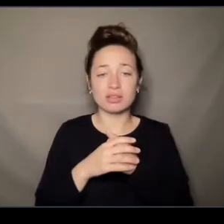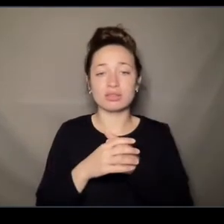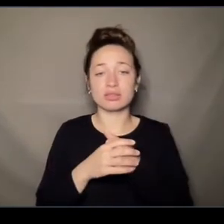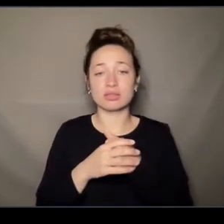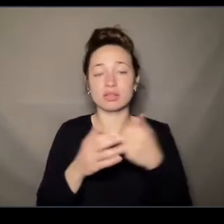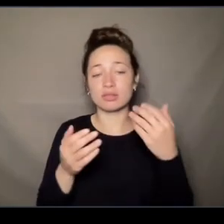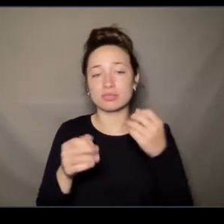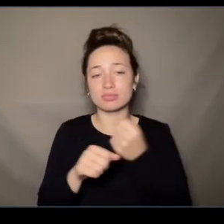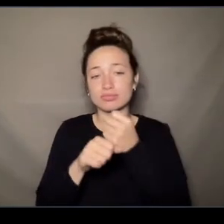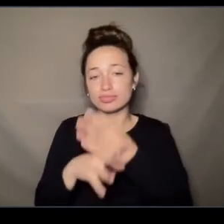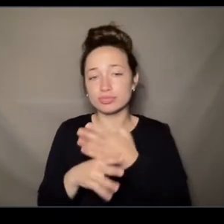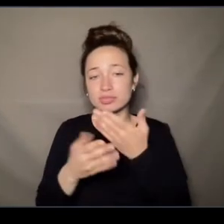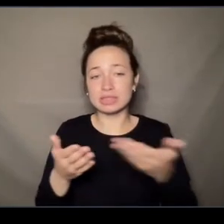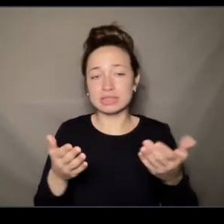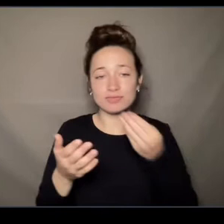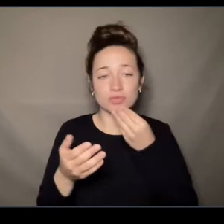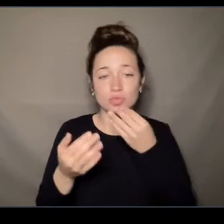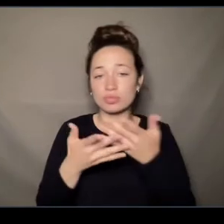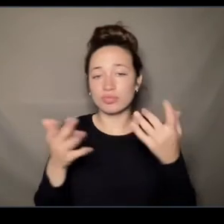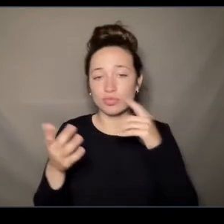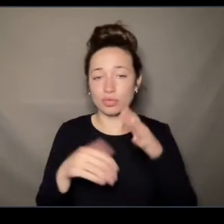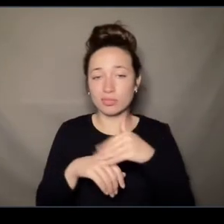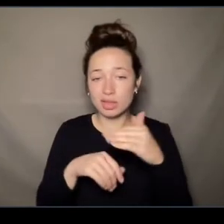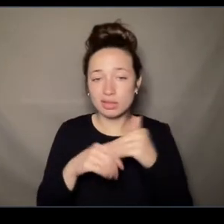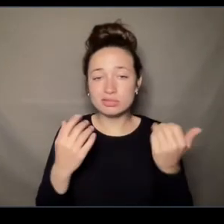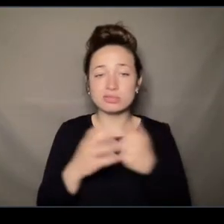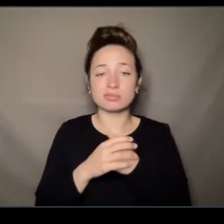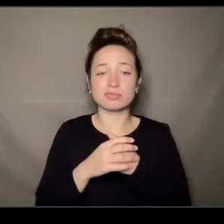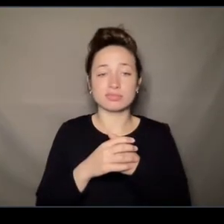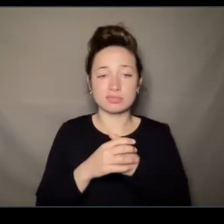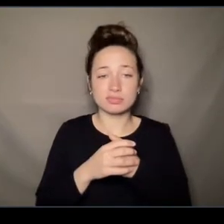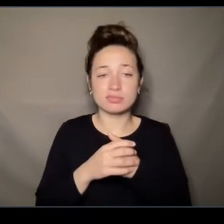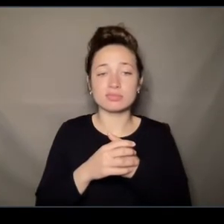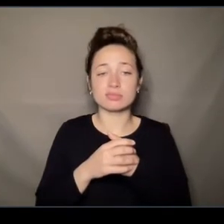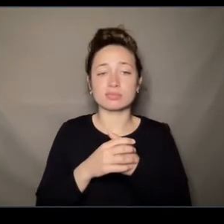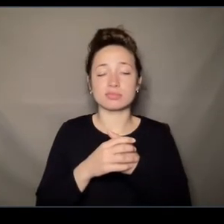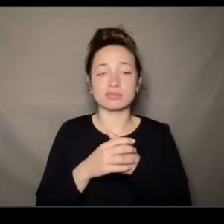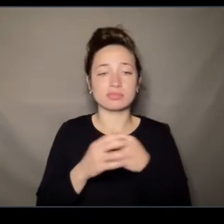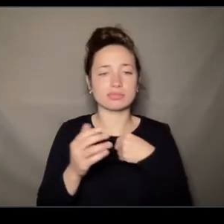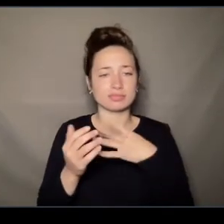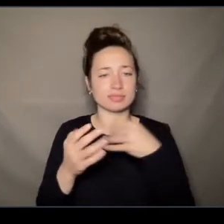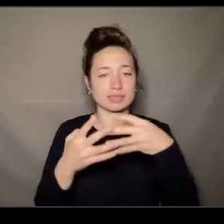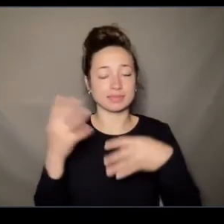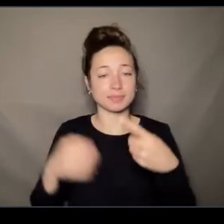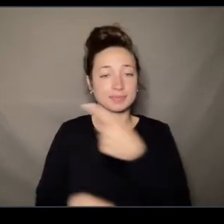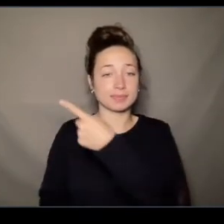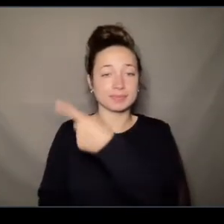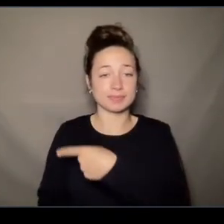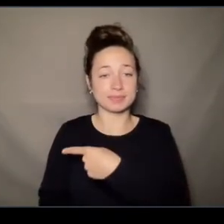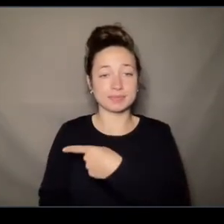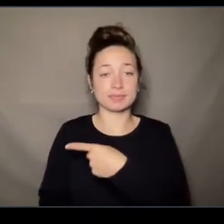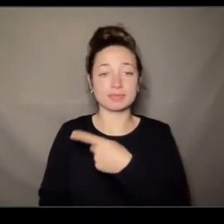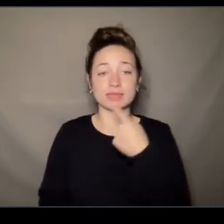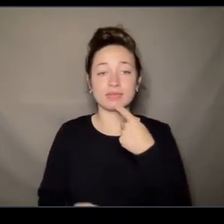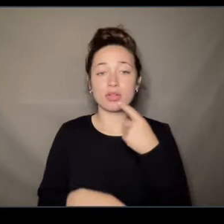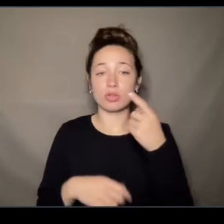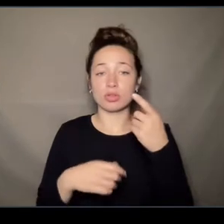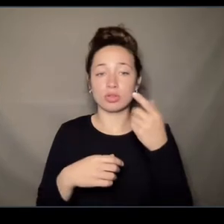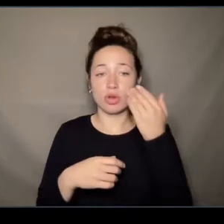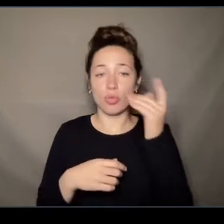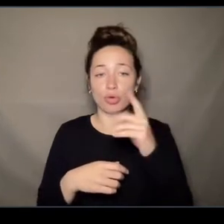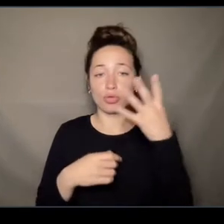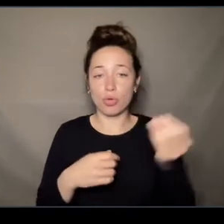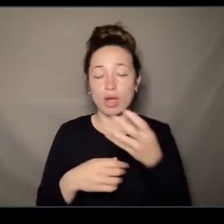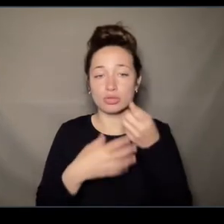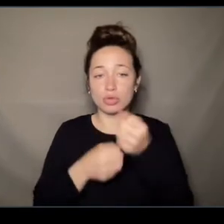MSPCA. You need to make provisions for your pets. Yeah, I like this in the list here. It says, know where you're going and trust your